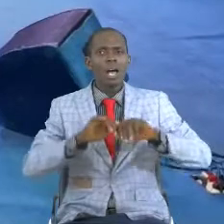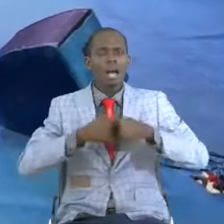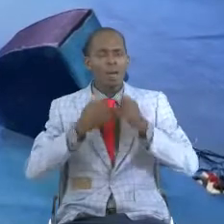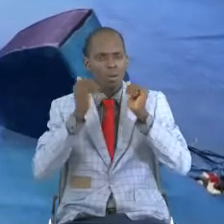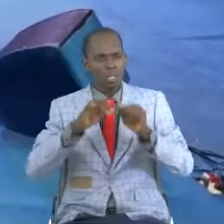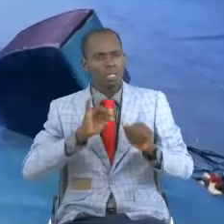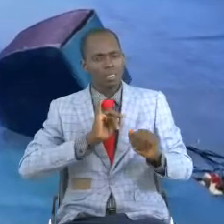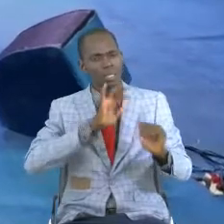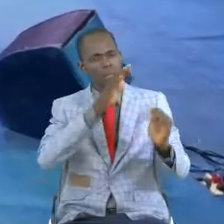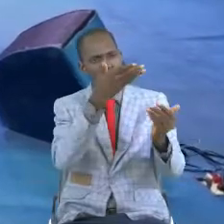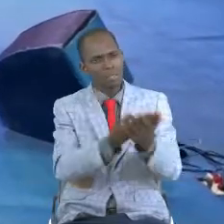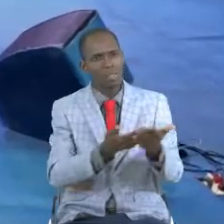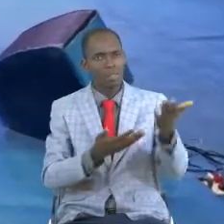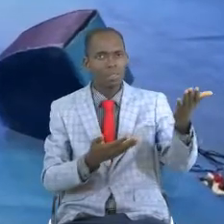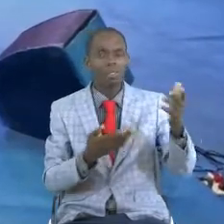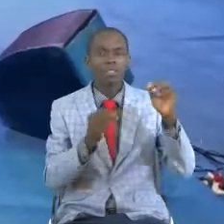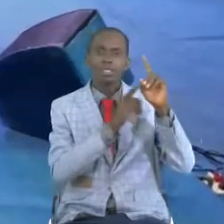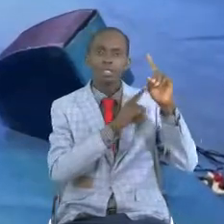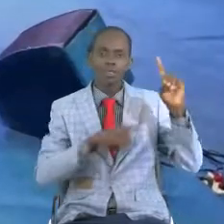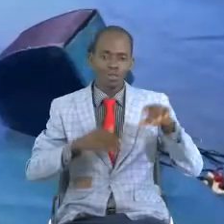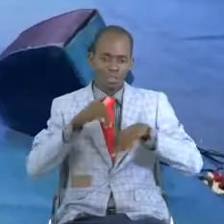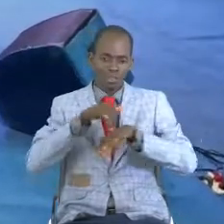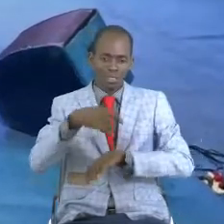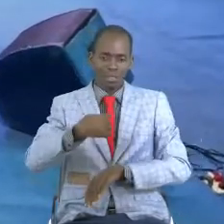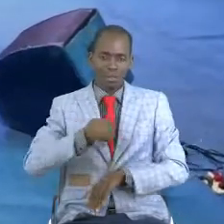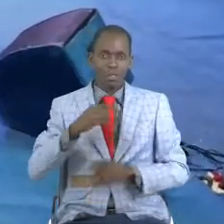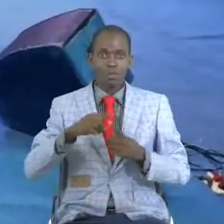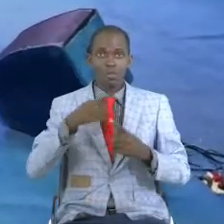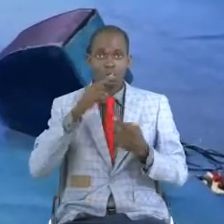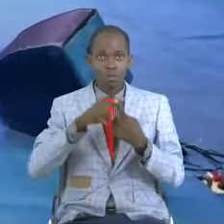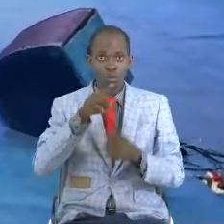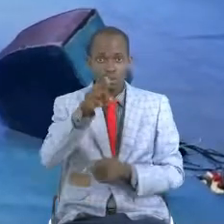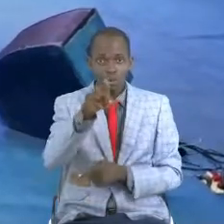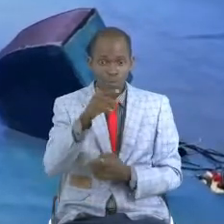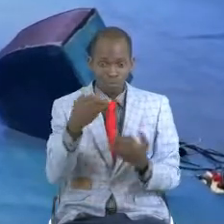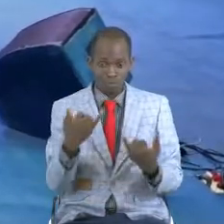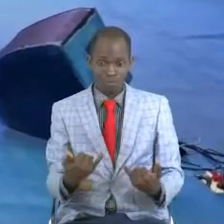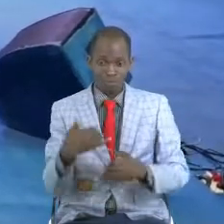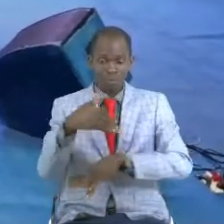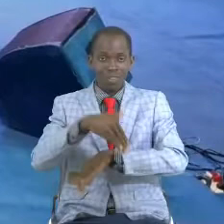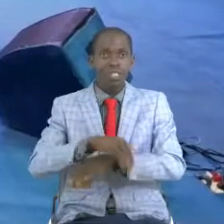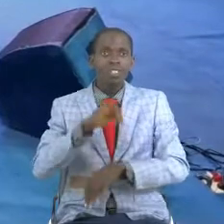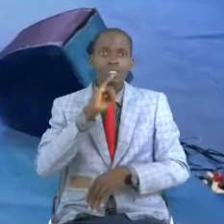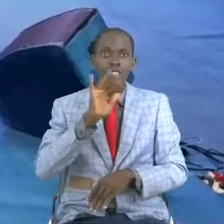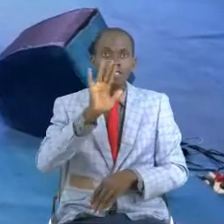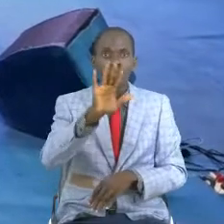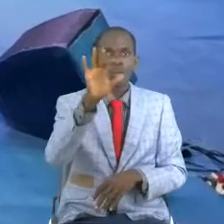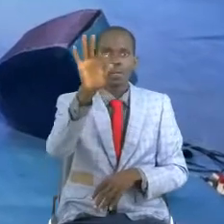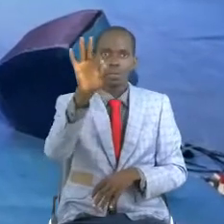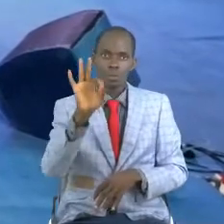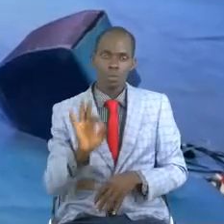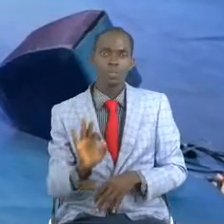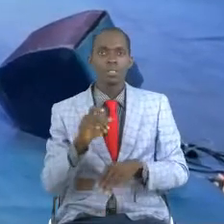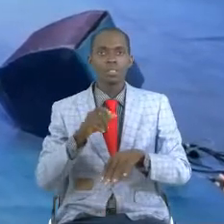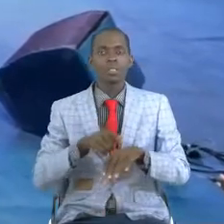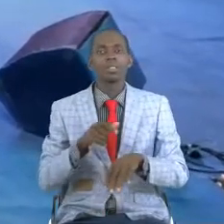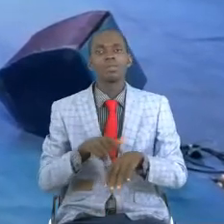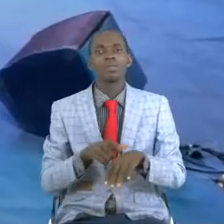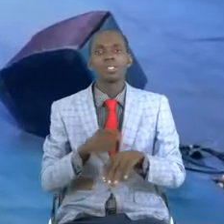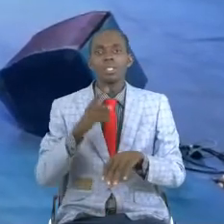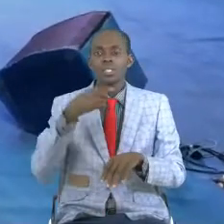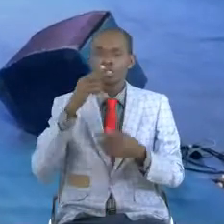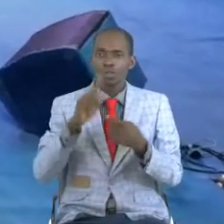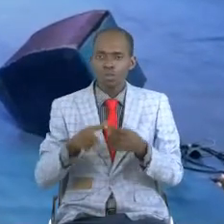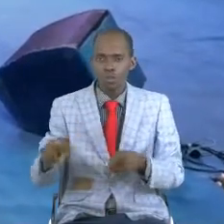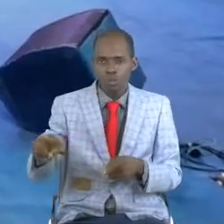Lord sent me to tell you that tonight is your appointed time. Say to them that of